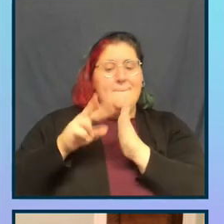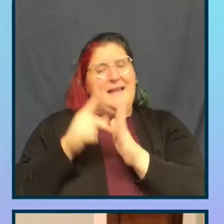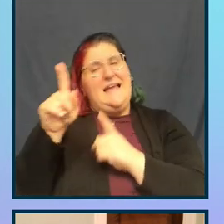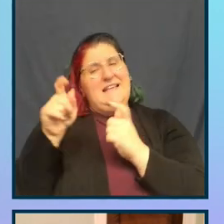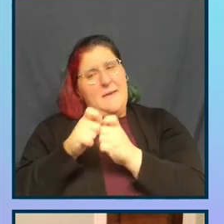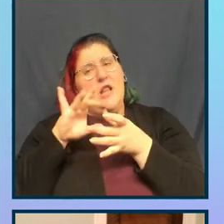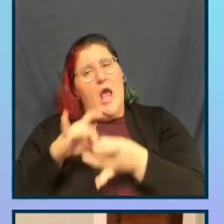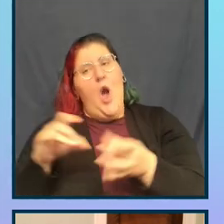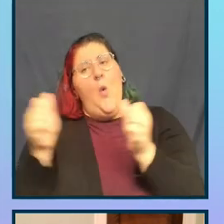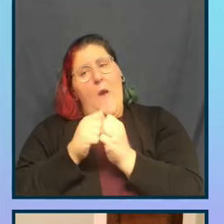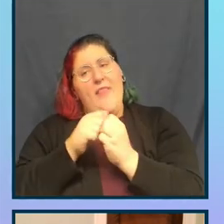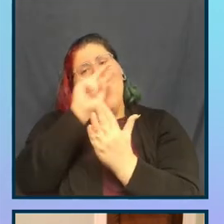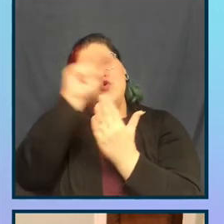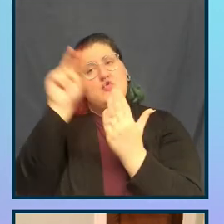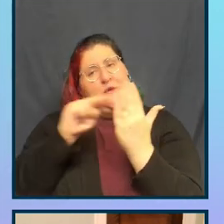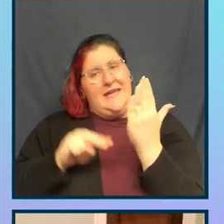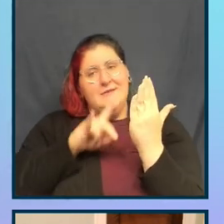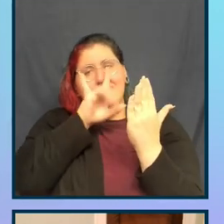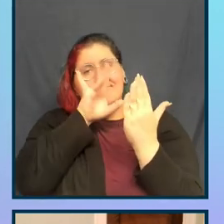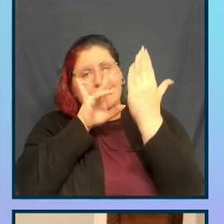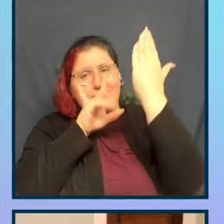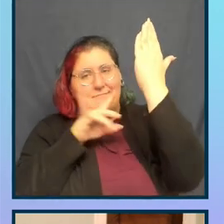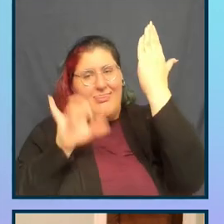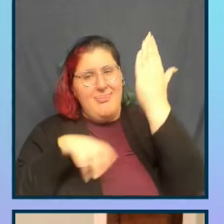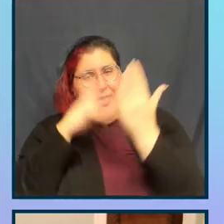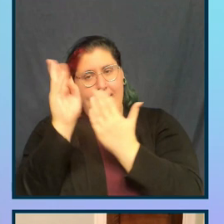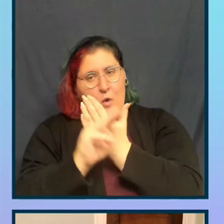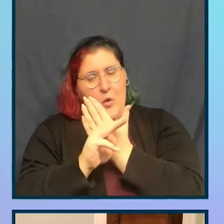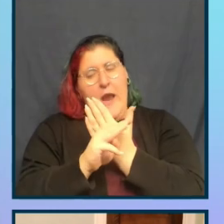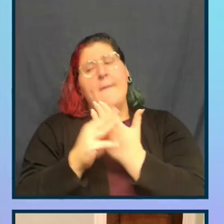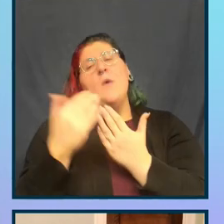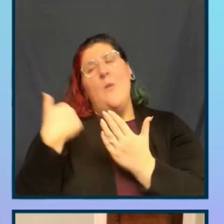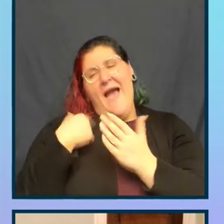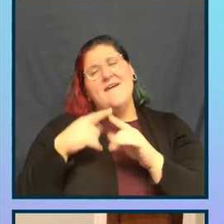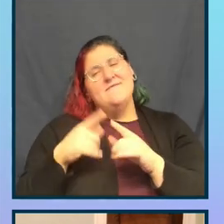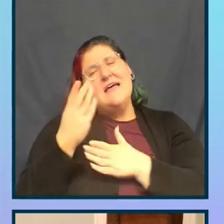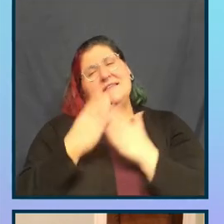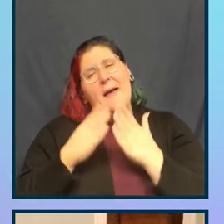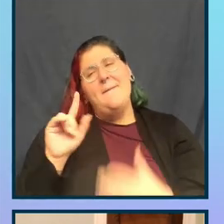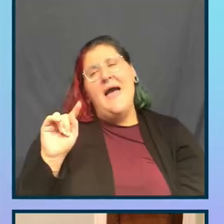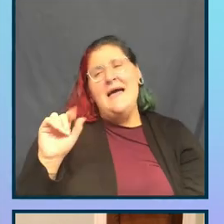more complex elements like tab lists or menu items or list items.